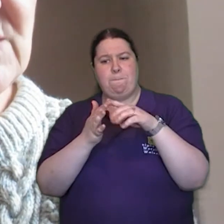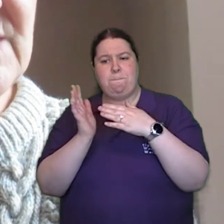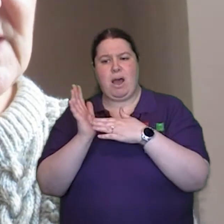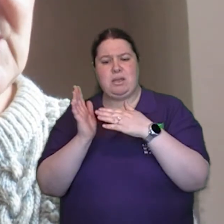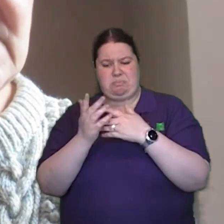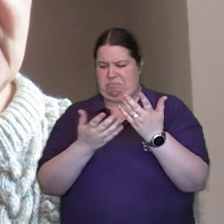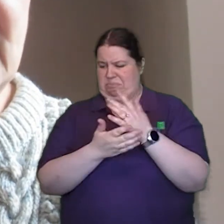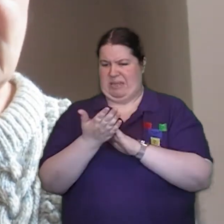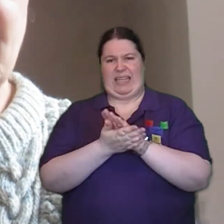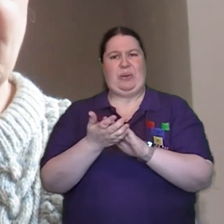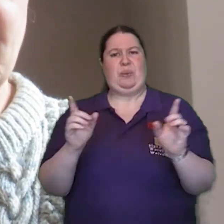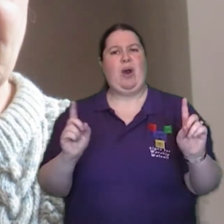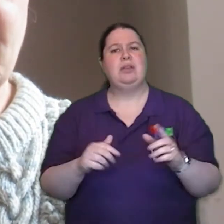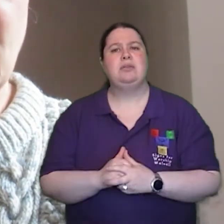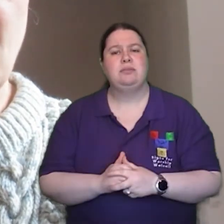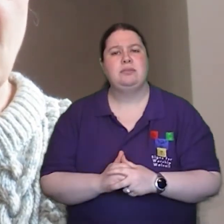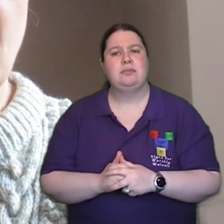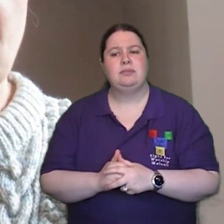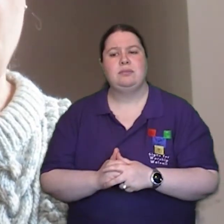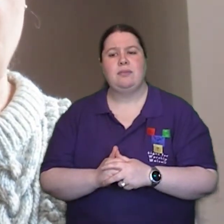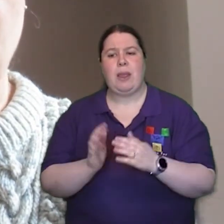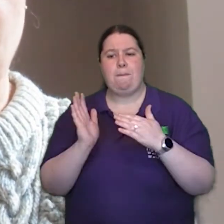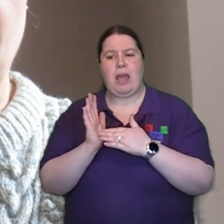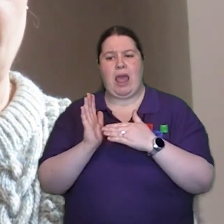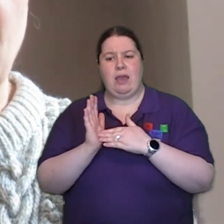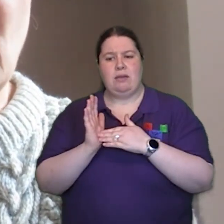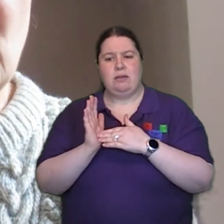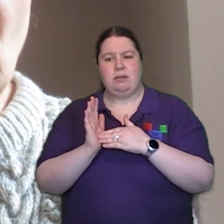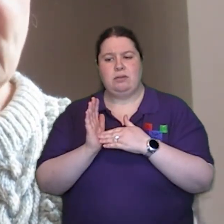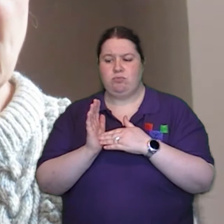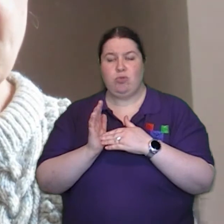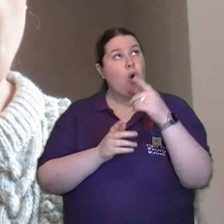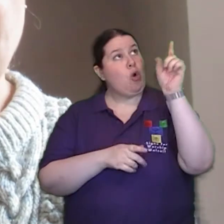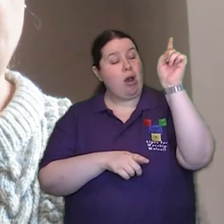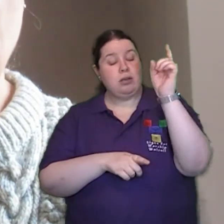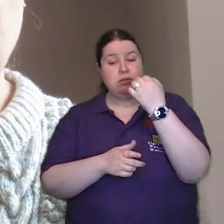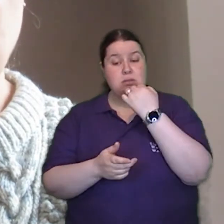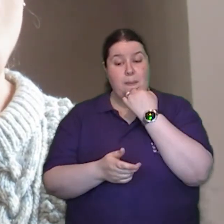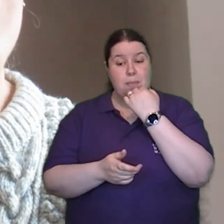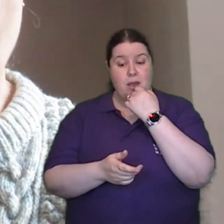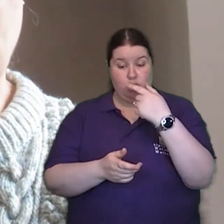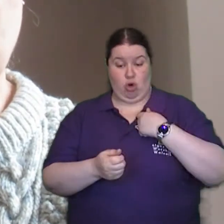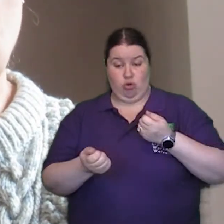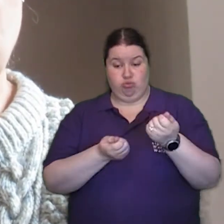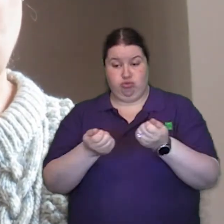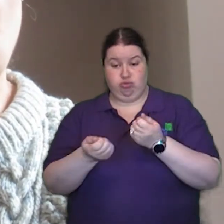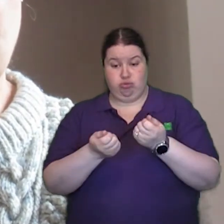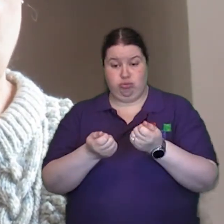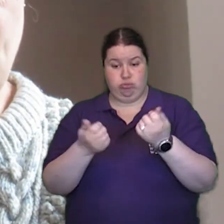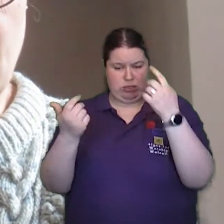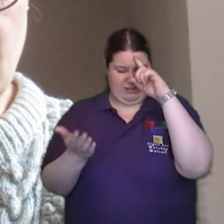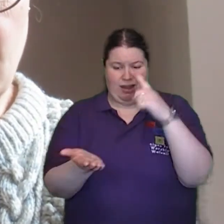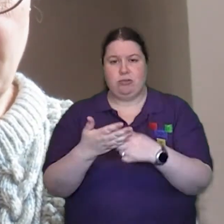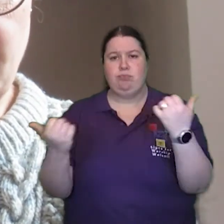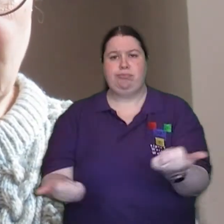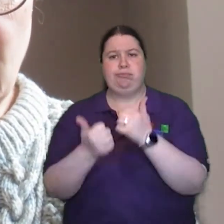Here is what these words mean. Mene, God has numbered the days of your reign and brought it to